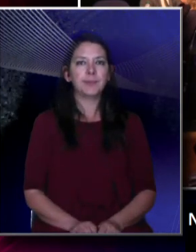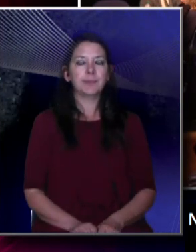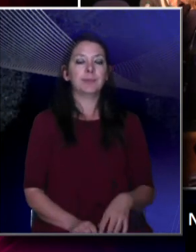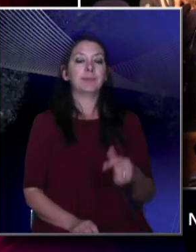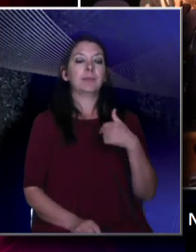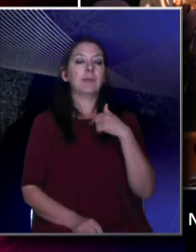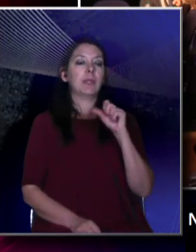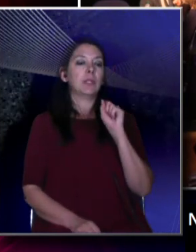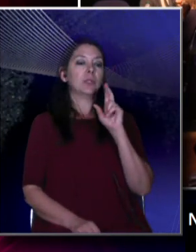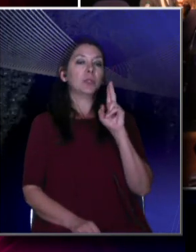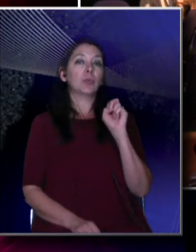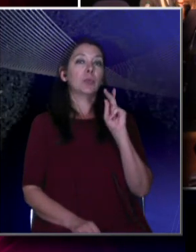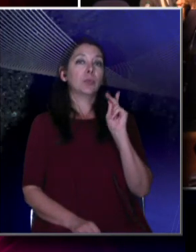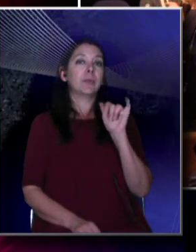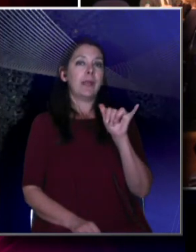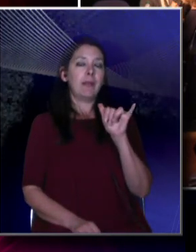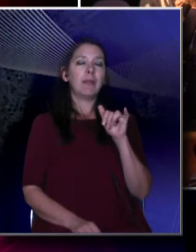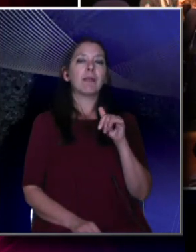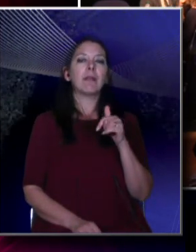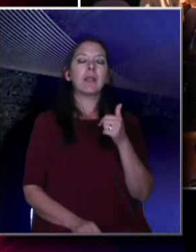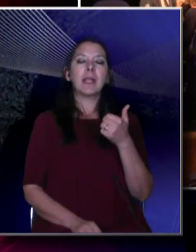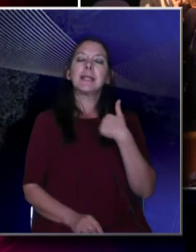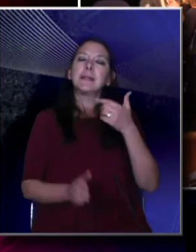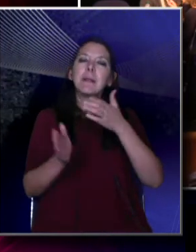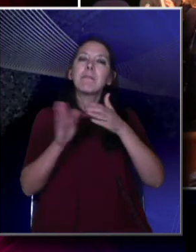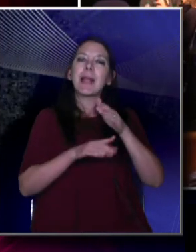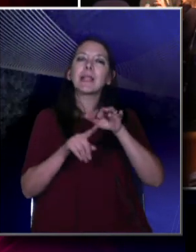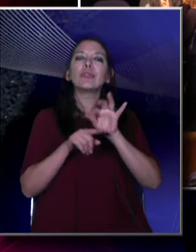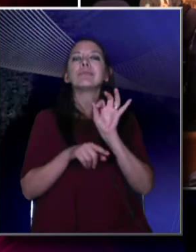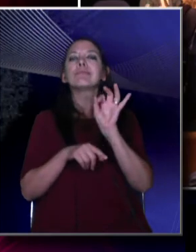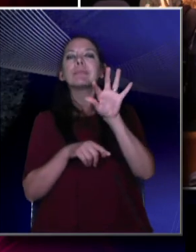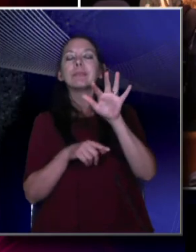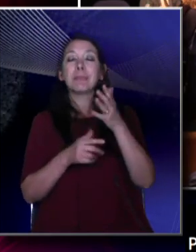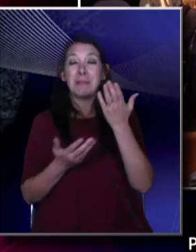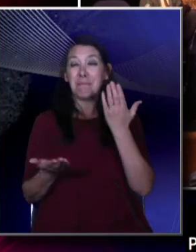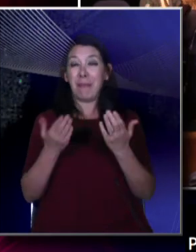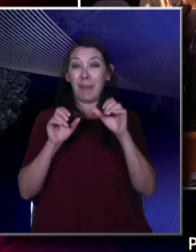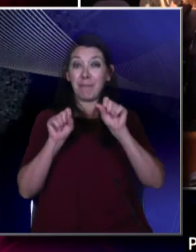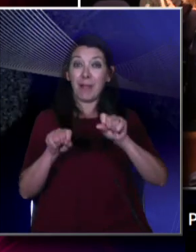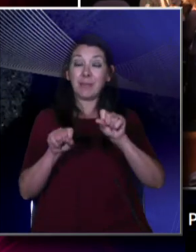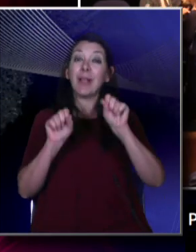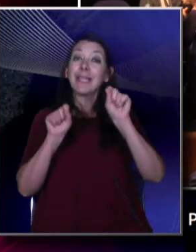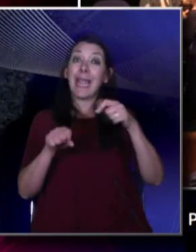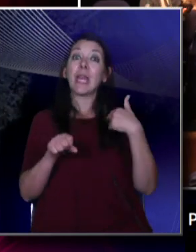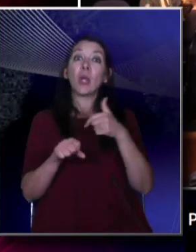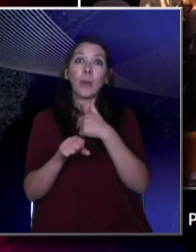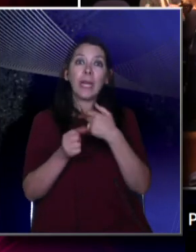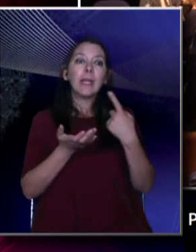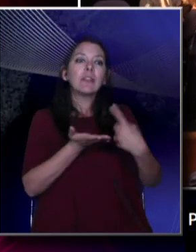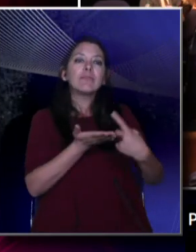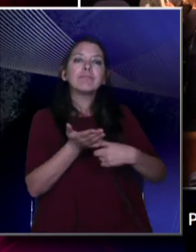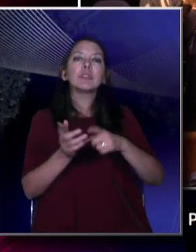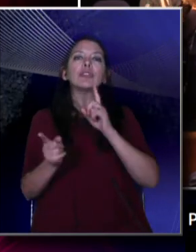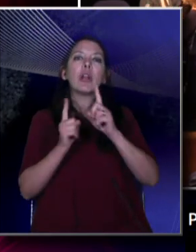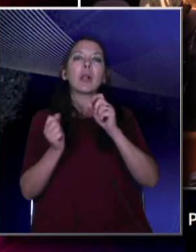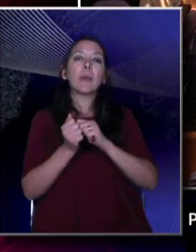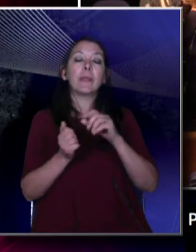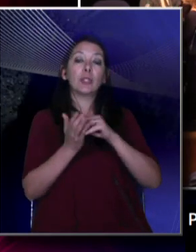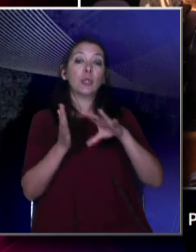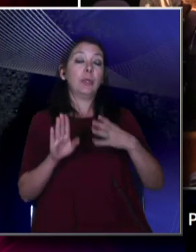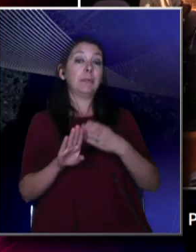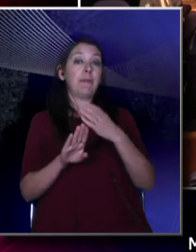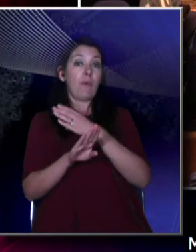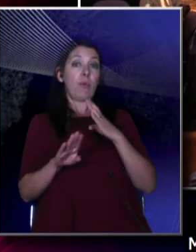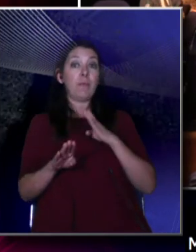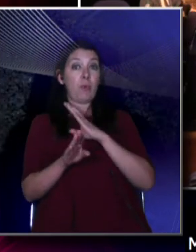This is Suke. I was just going to throw out there as a possibility if we could meet with students prior to the board meeting